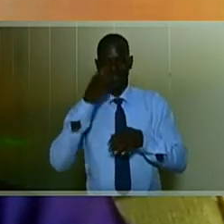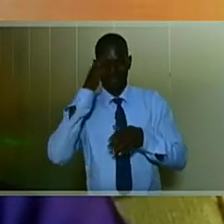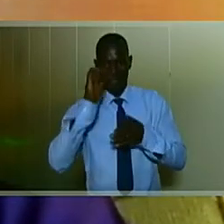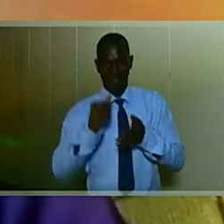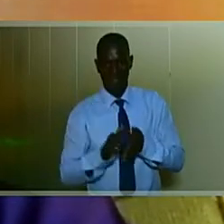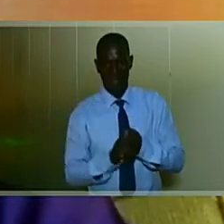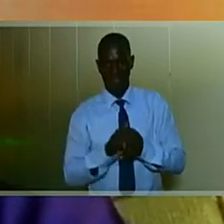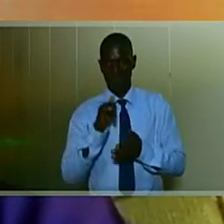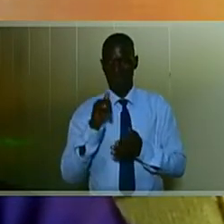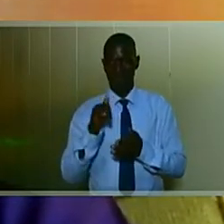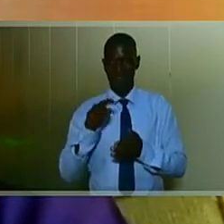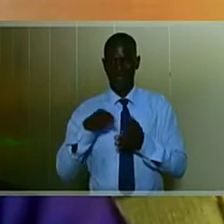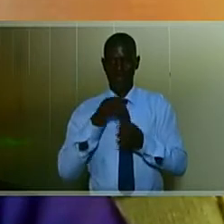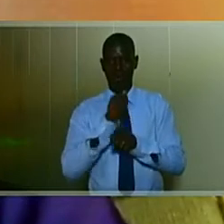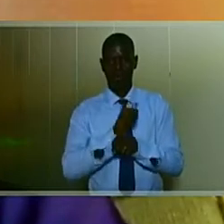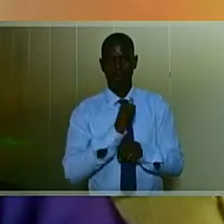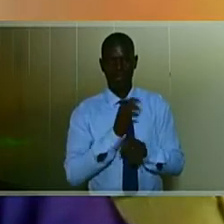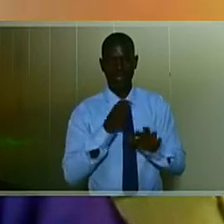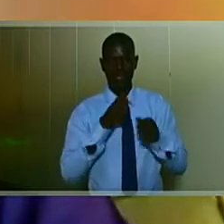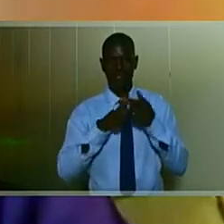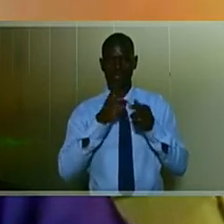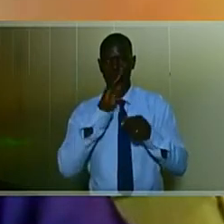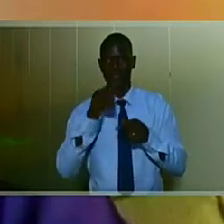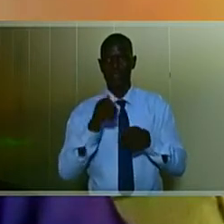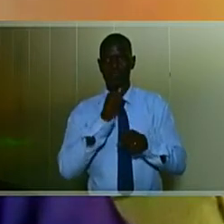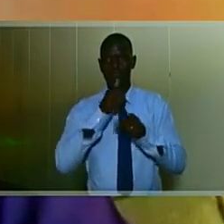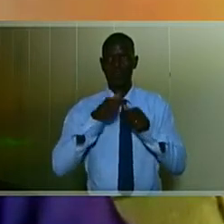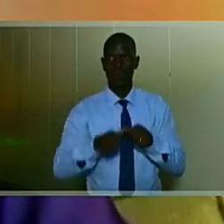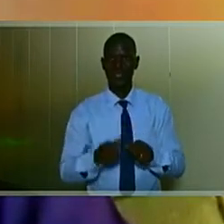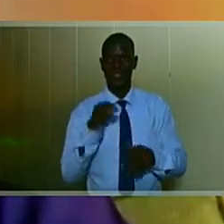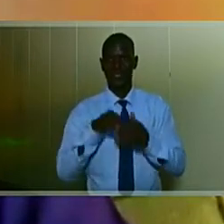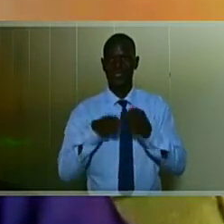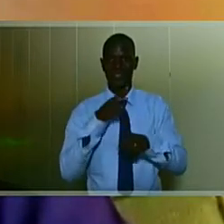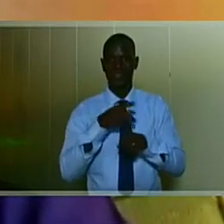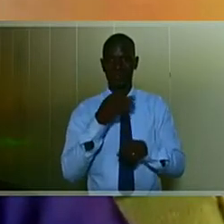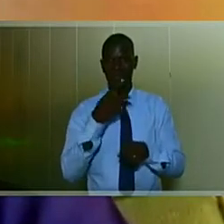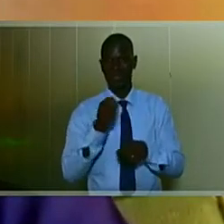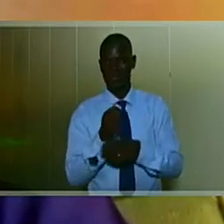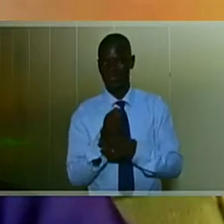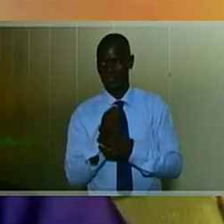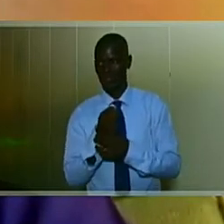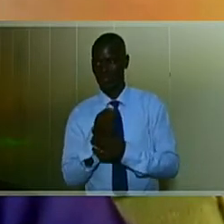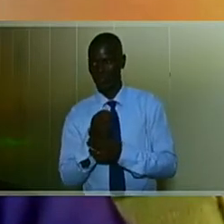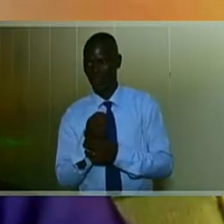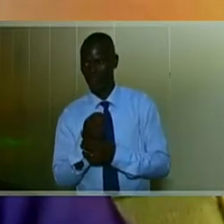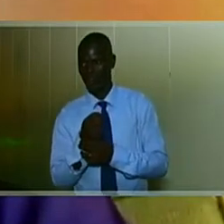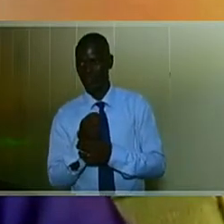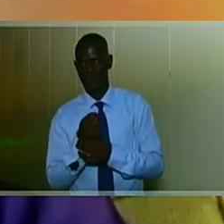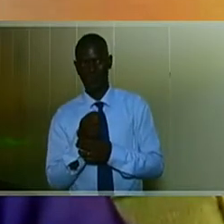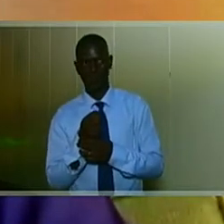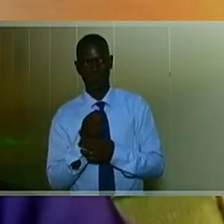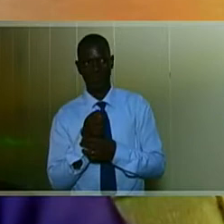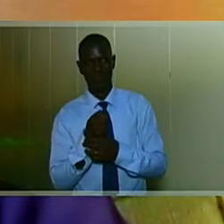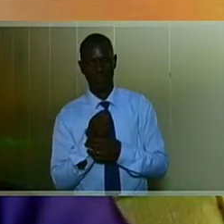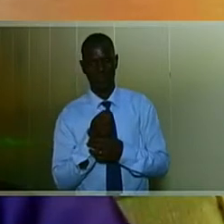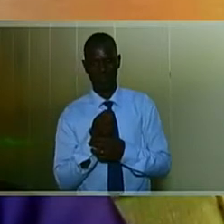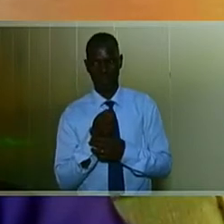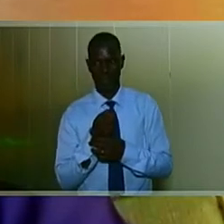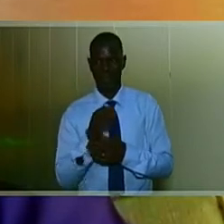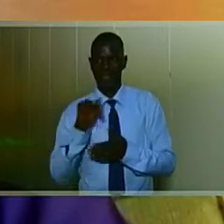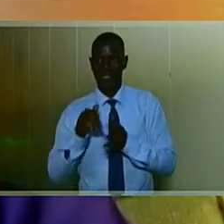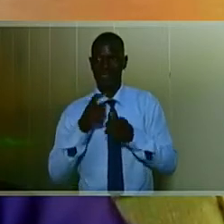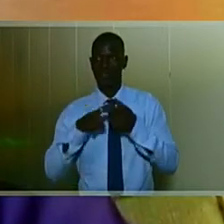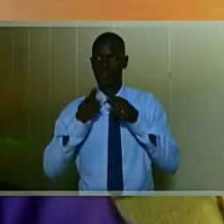the one with the least requirement in terms of timely requirement would ultimately, I mean, be adopted, but that would